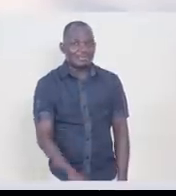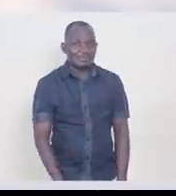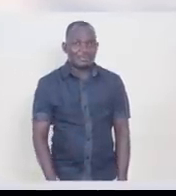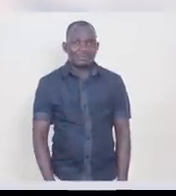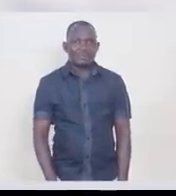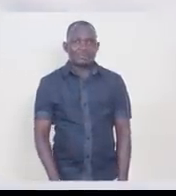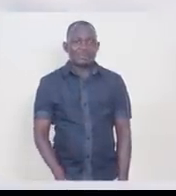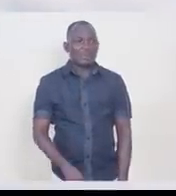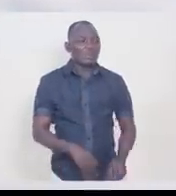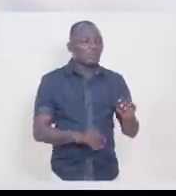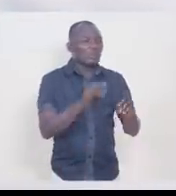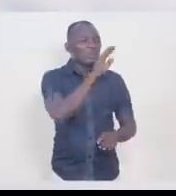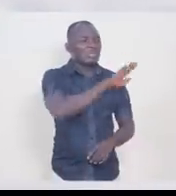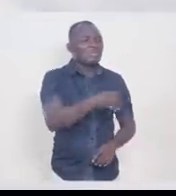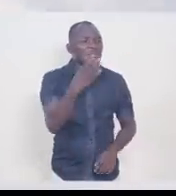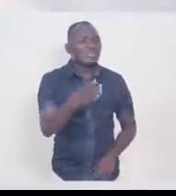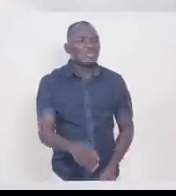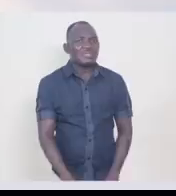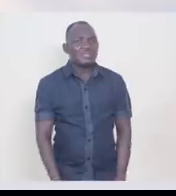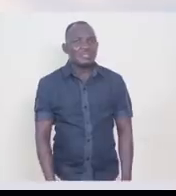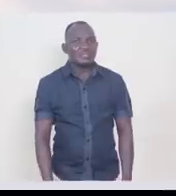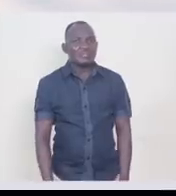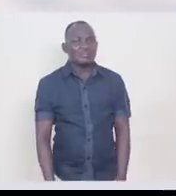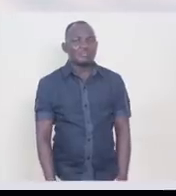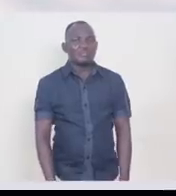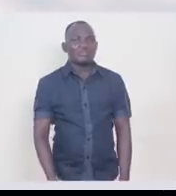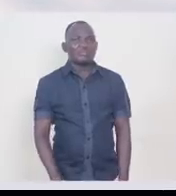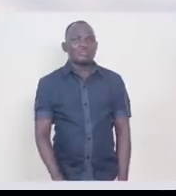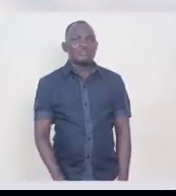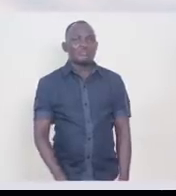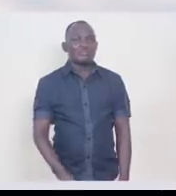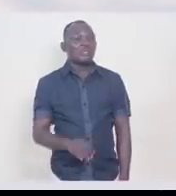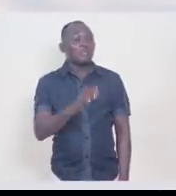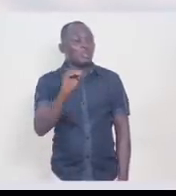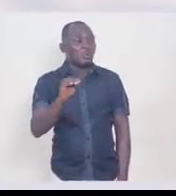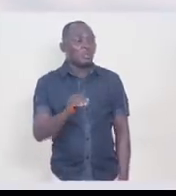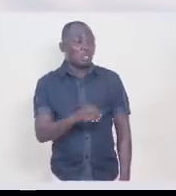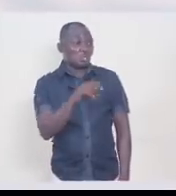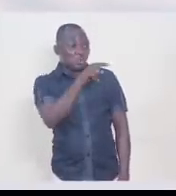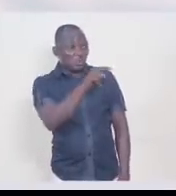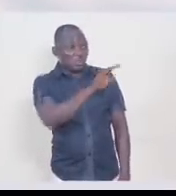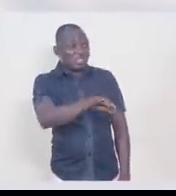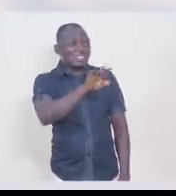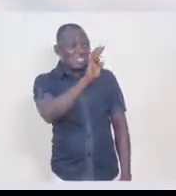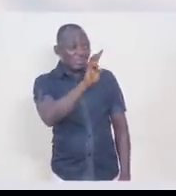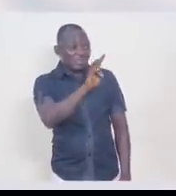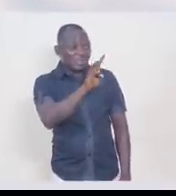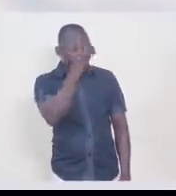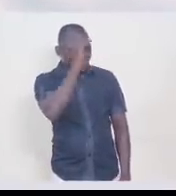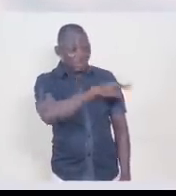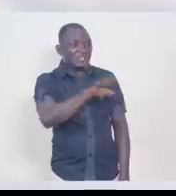How many children do you have? Don't answer. Don't worry. You have 7